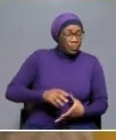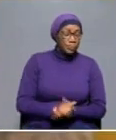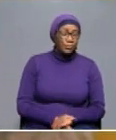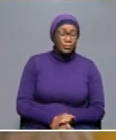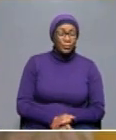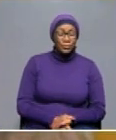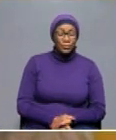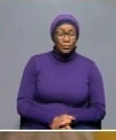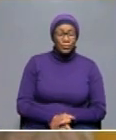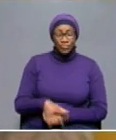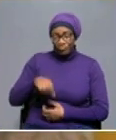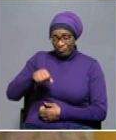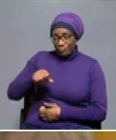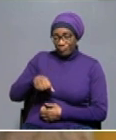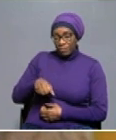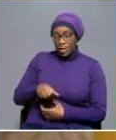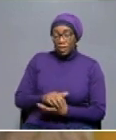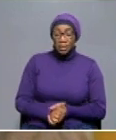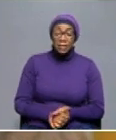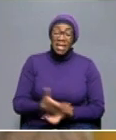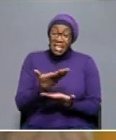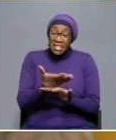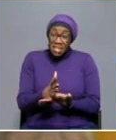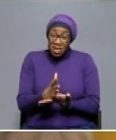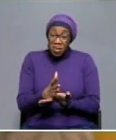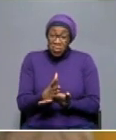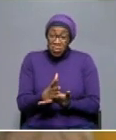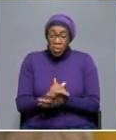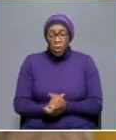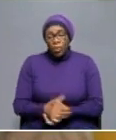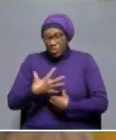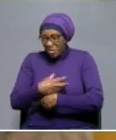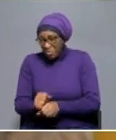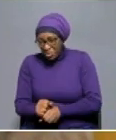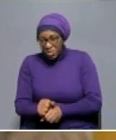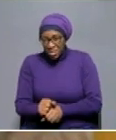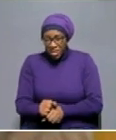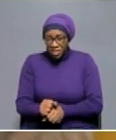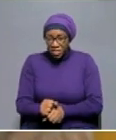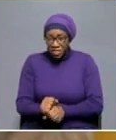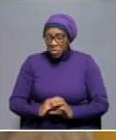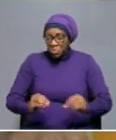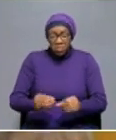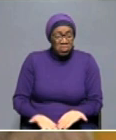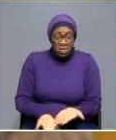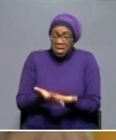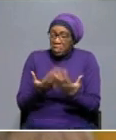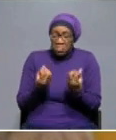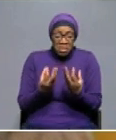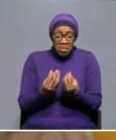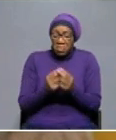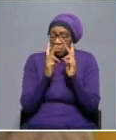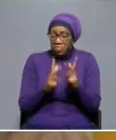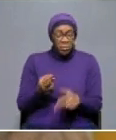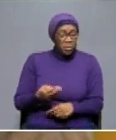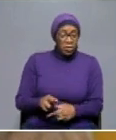Yes, individually, some of these schemes might not have a huge impact. He did announce a number of other initiatives, including